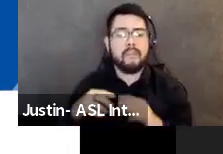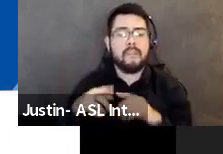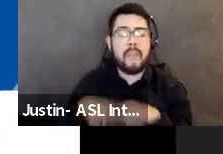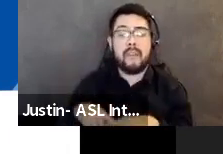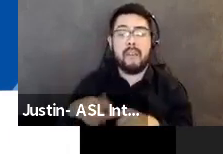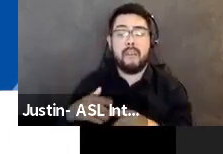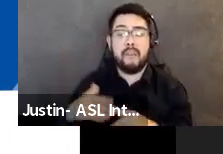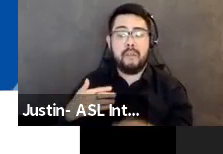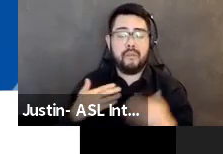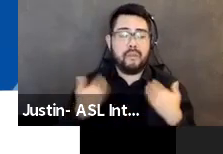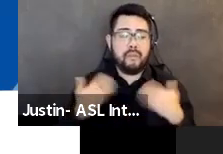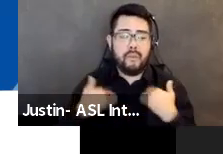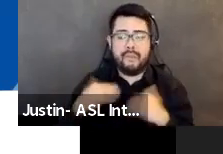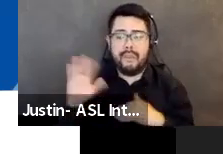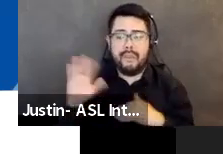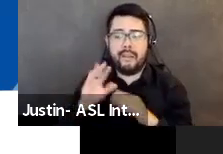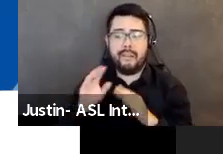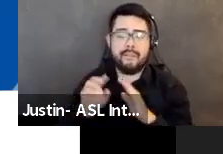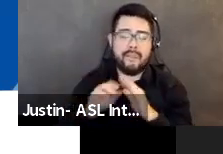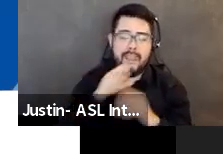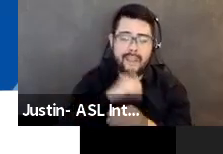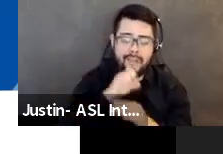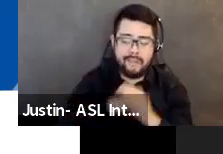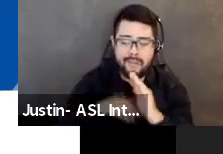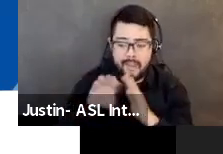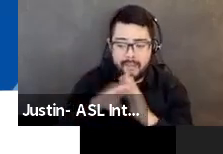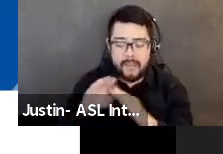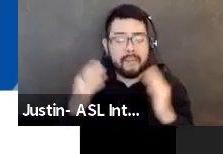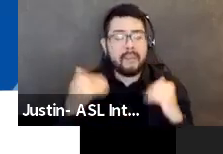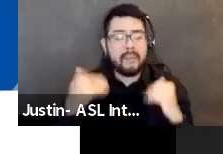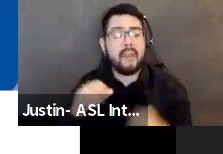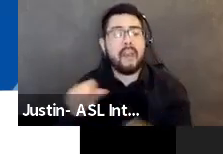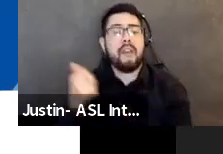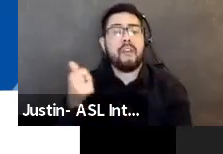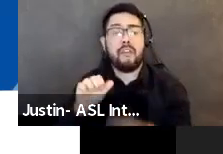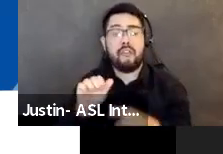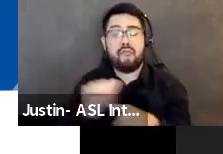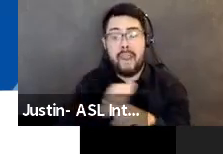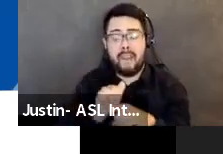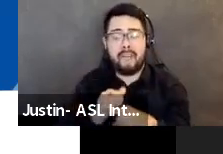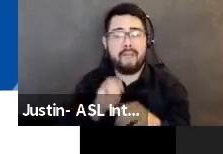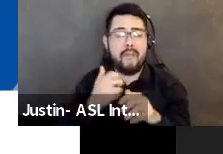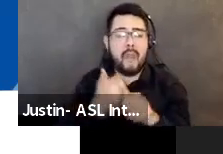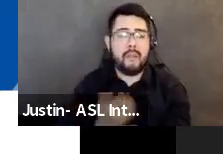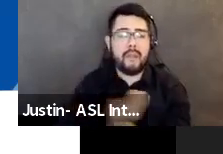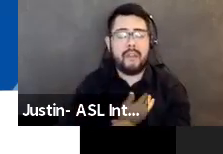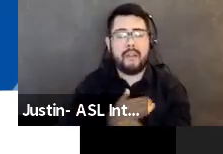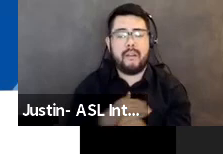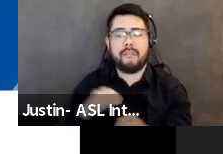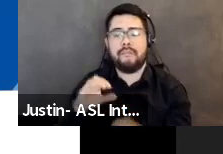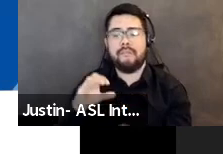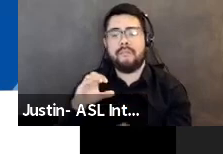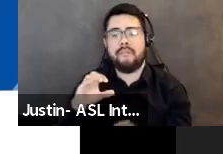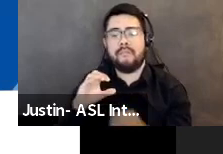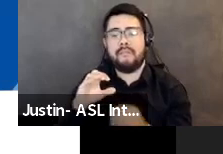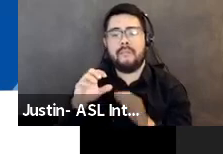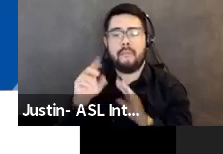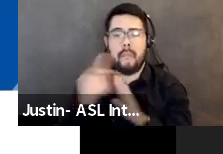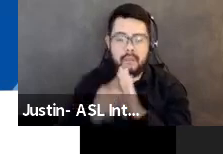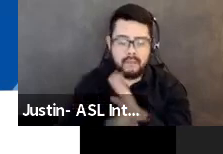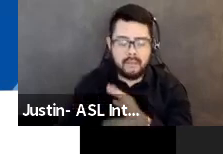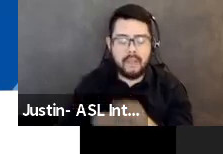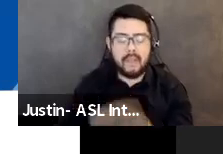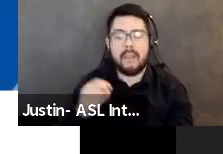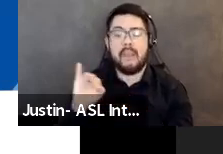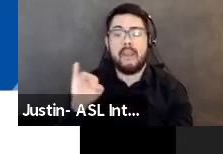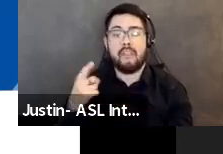restorative justice uh training as well as training on our code of conduct as well as this iga we have